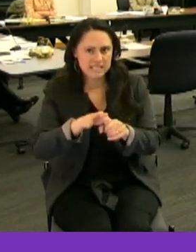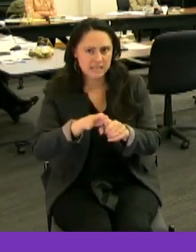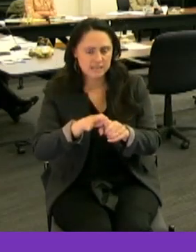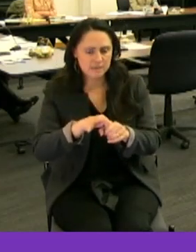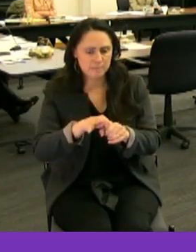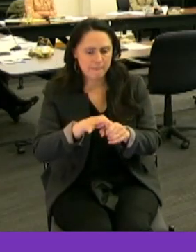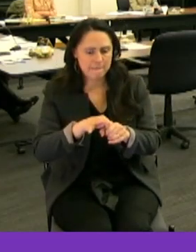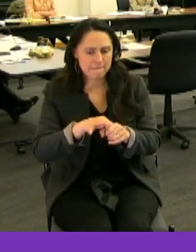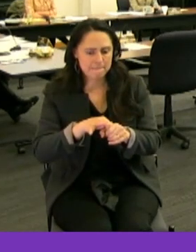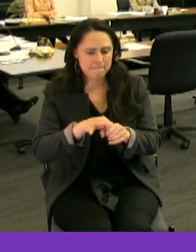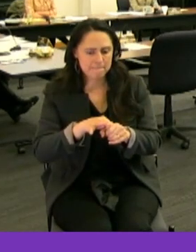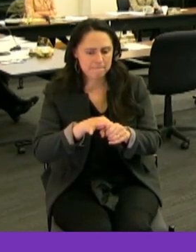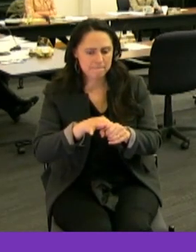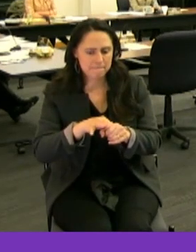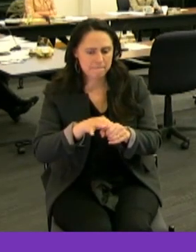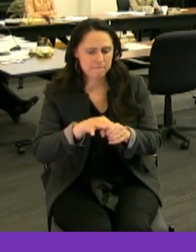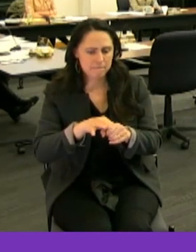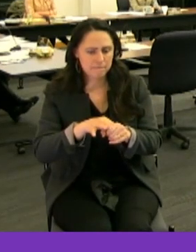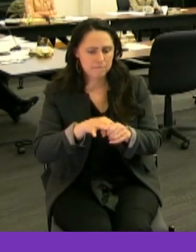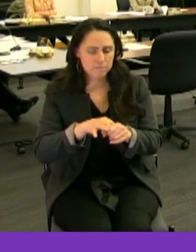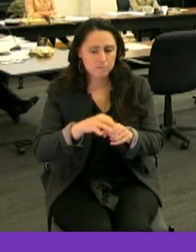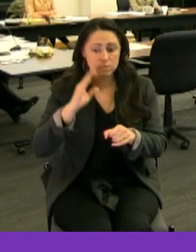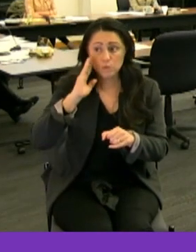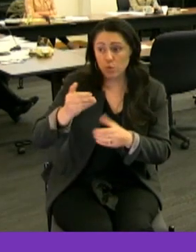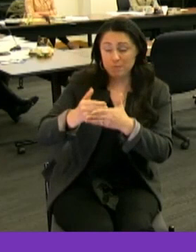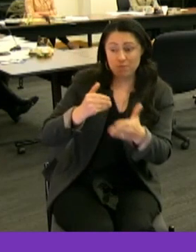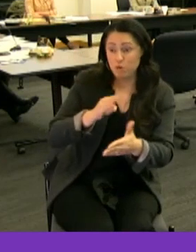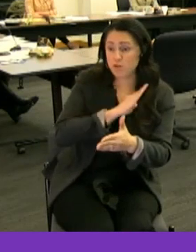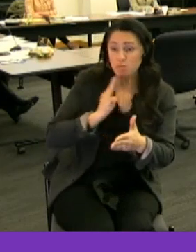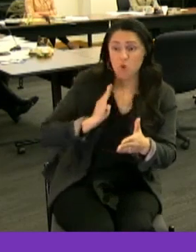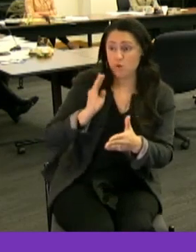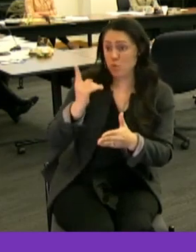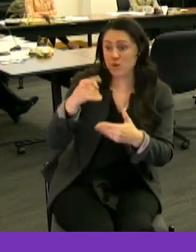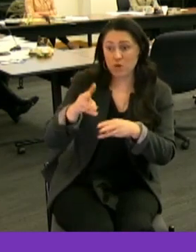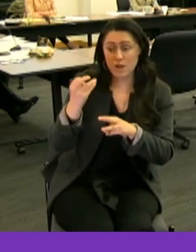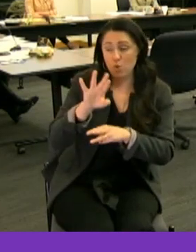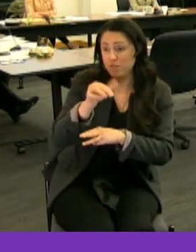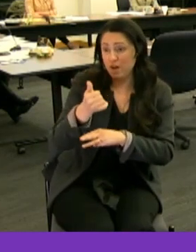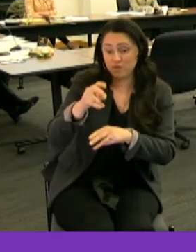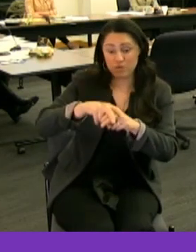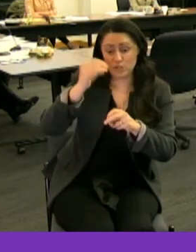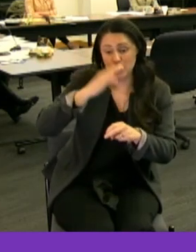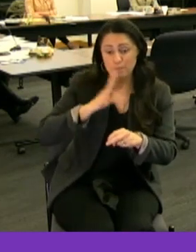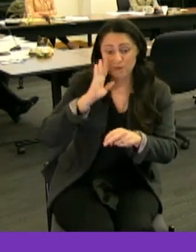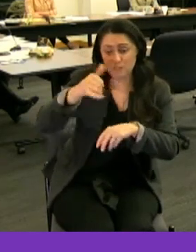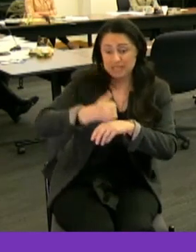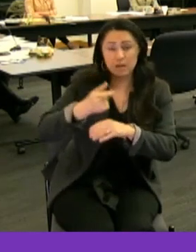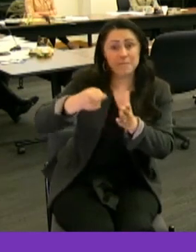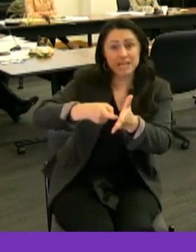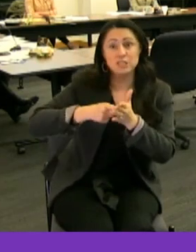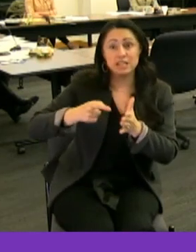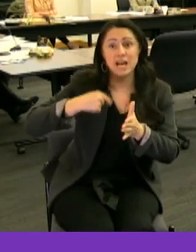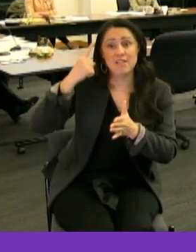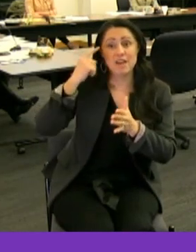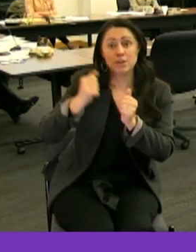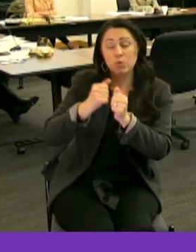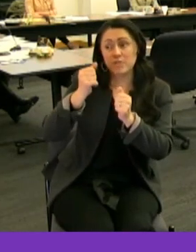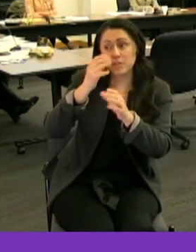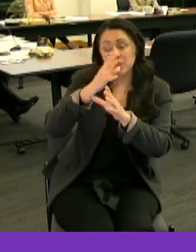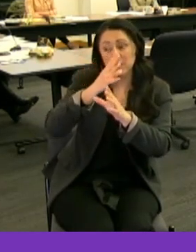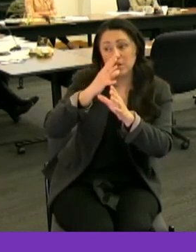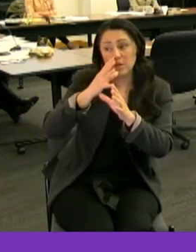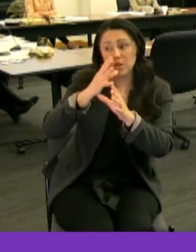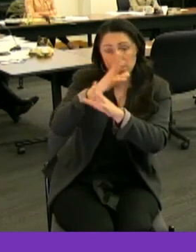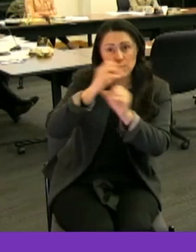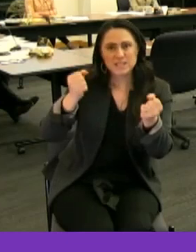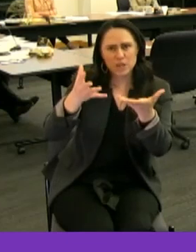it's going to be before the board one way or the other. It's the chairman's going to set the agenda. So I think what the president is looking for